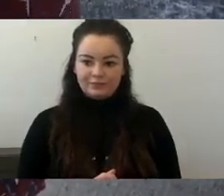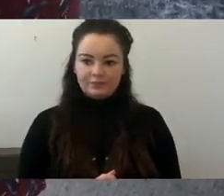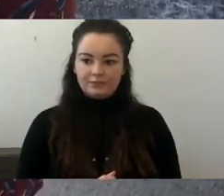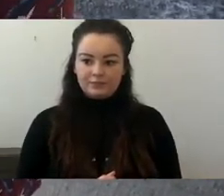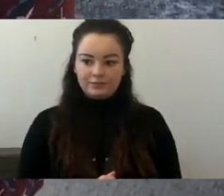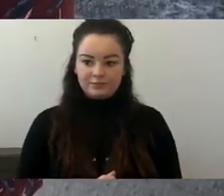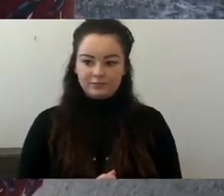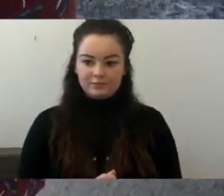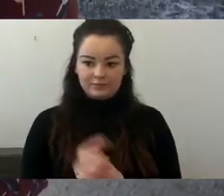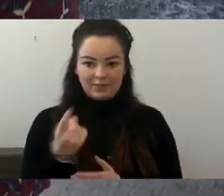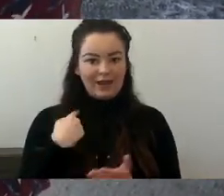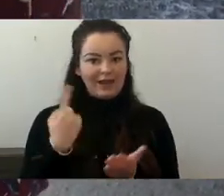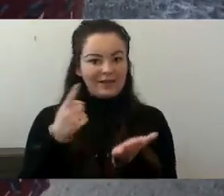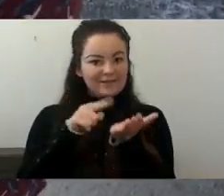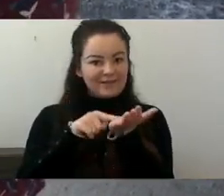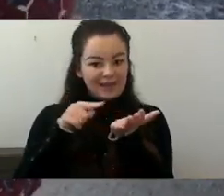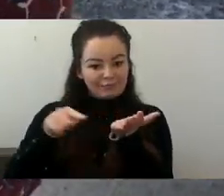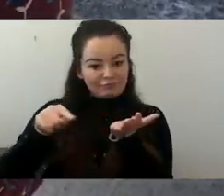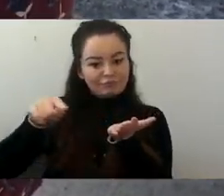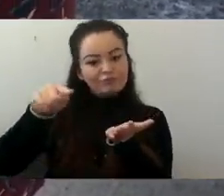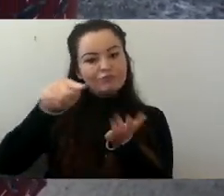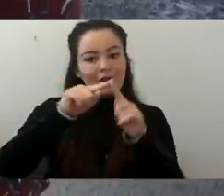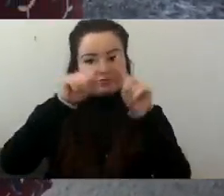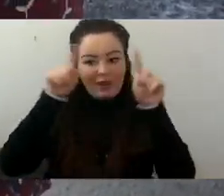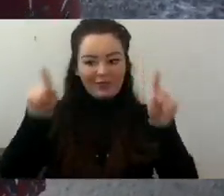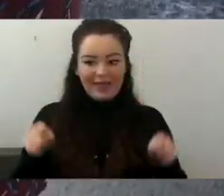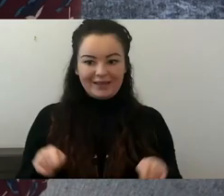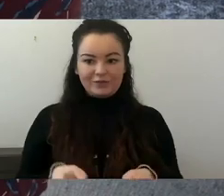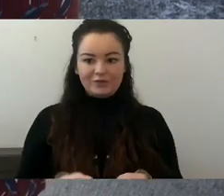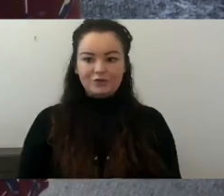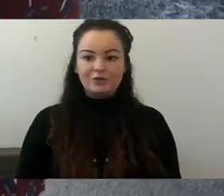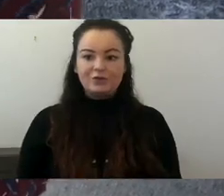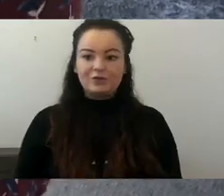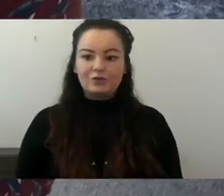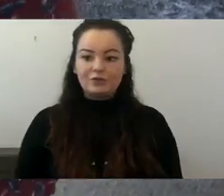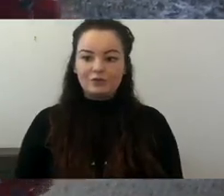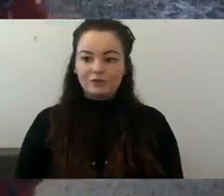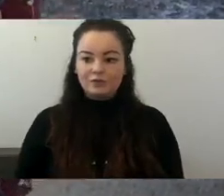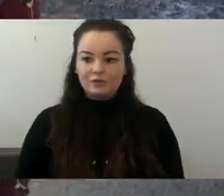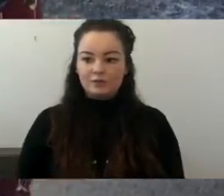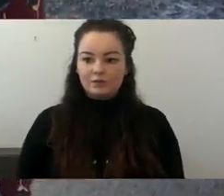We'll do some finger painting around the edges.